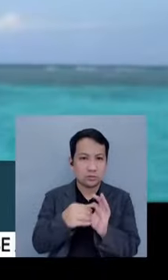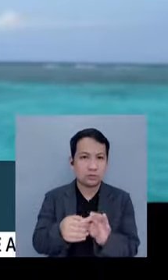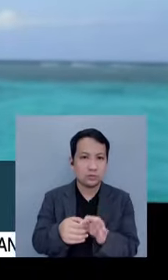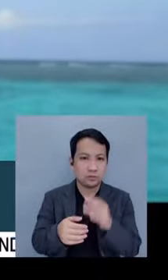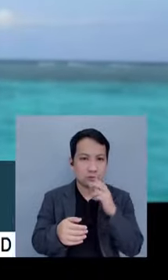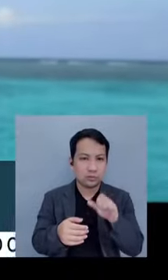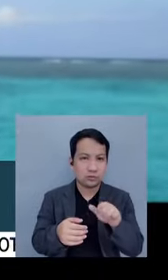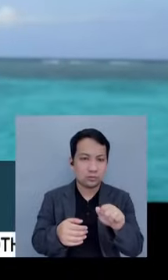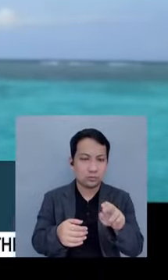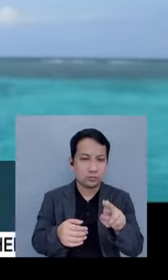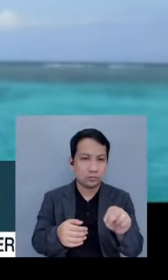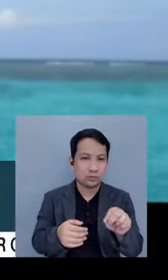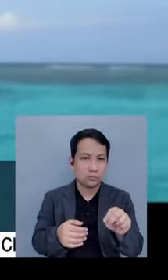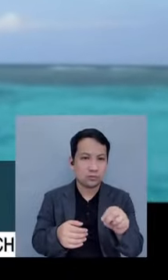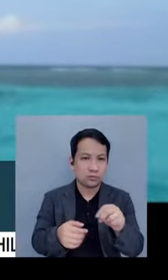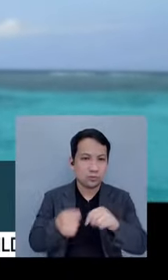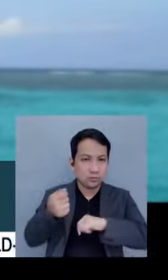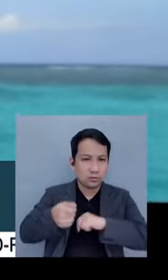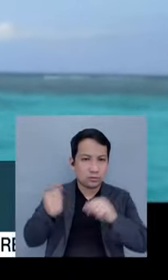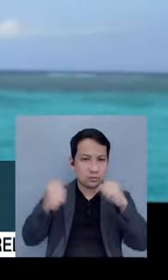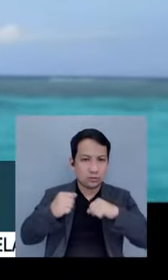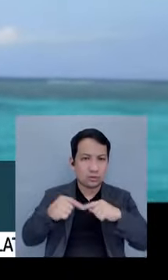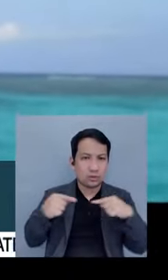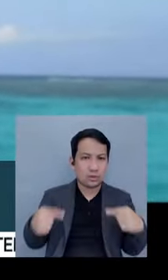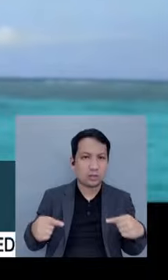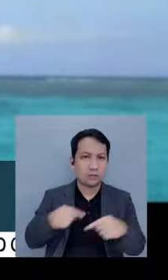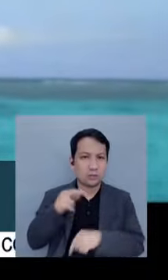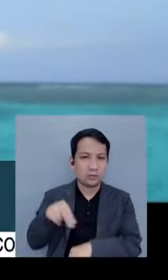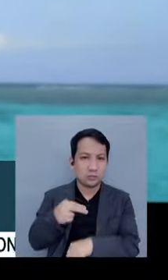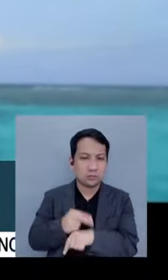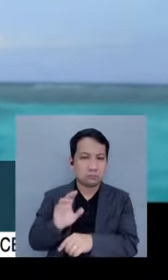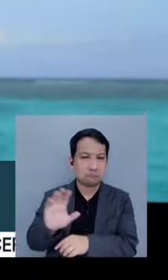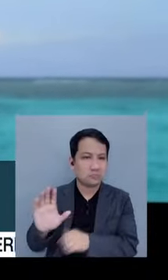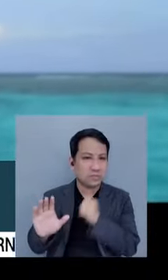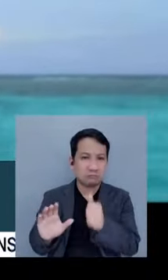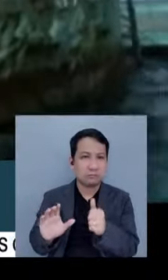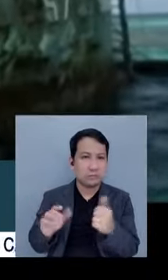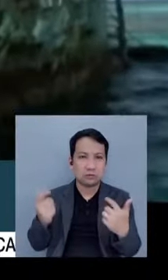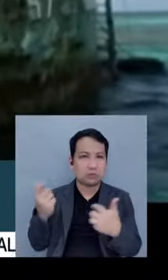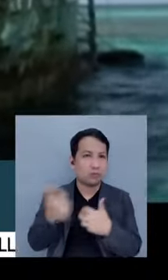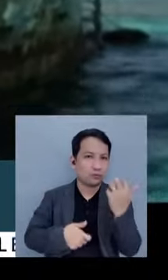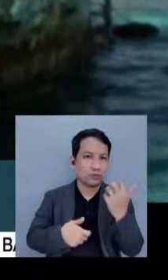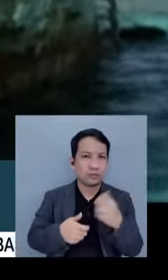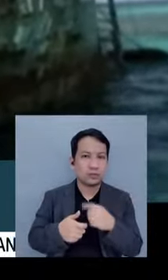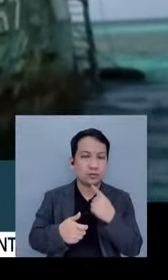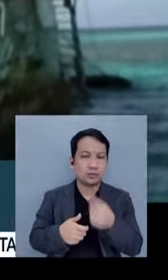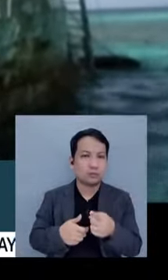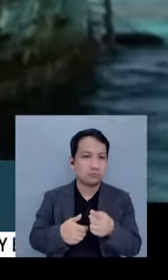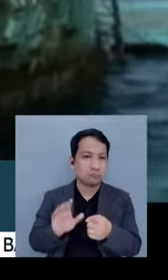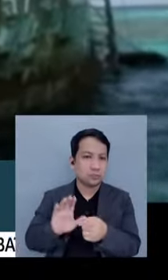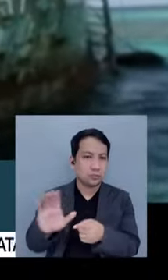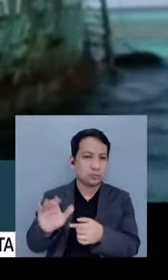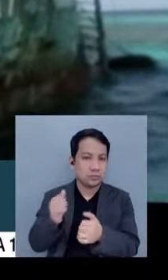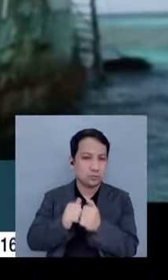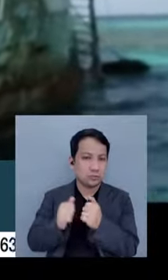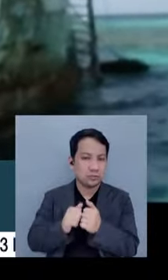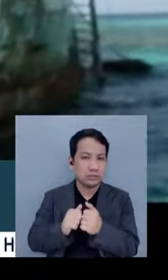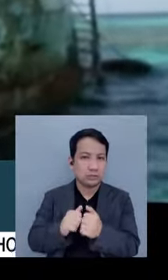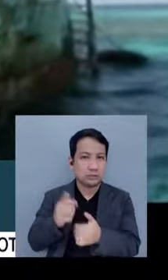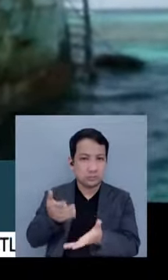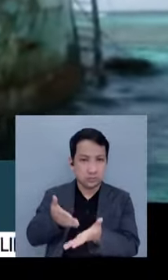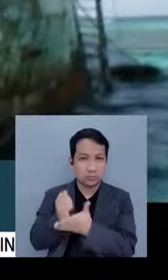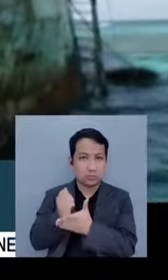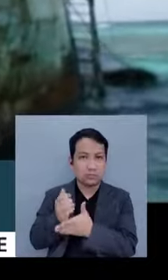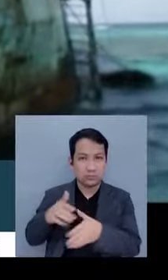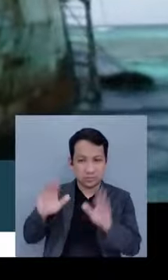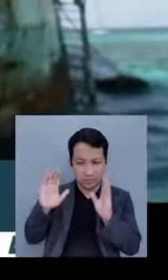the alleged deal is against national interest. He calls it a disguised surrender of the country's exclusive rights over the West